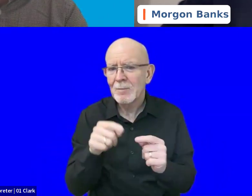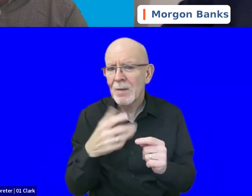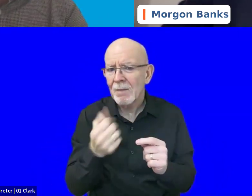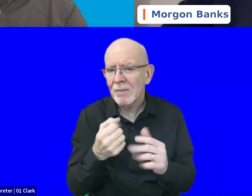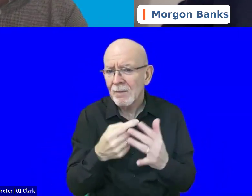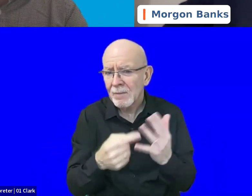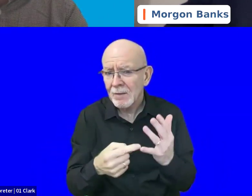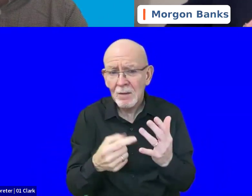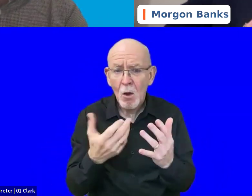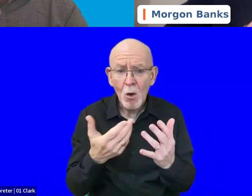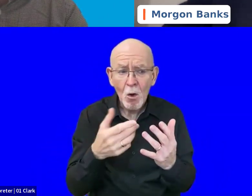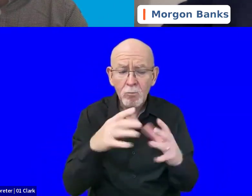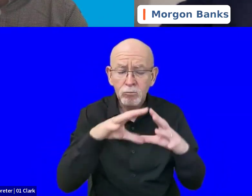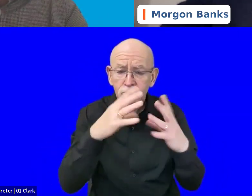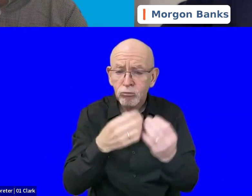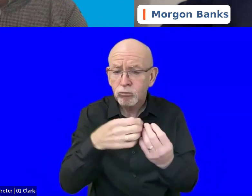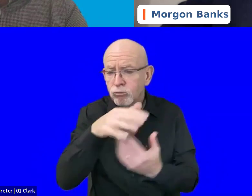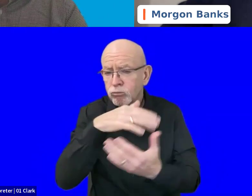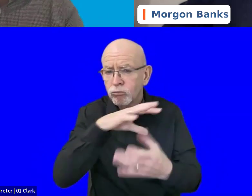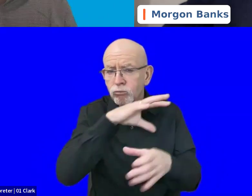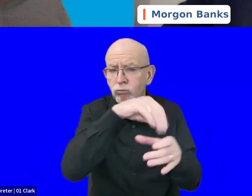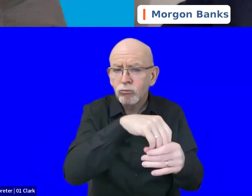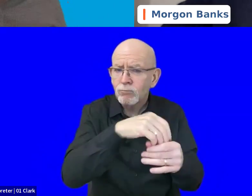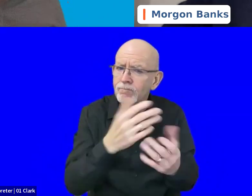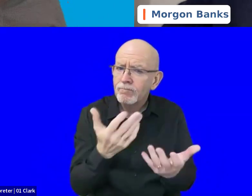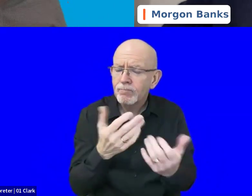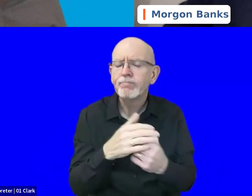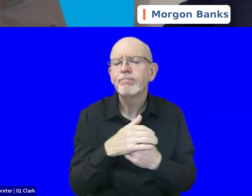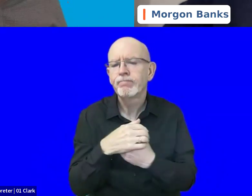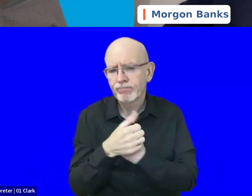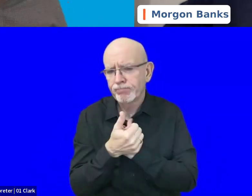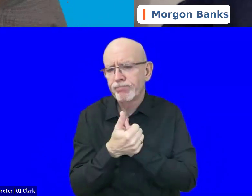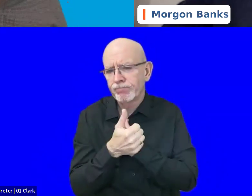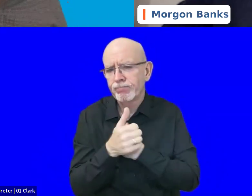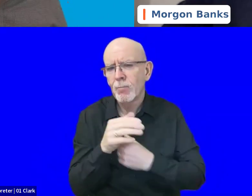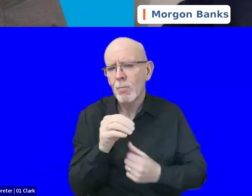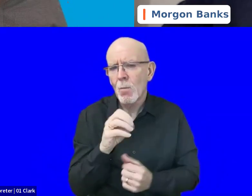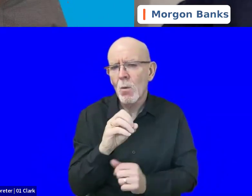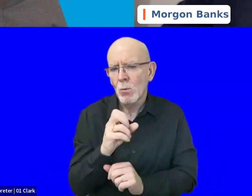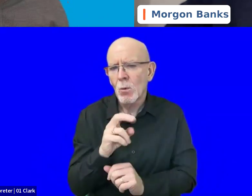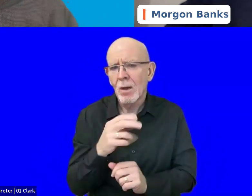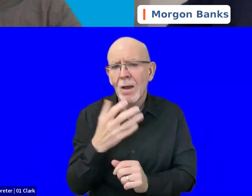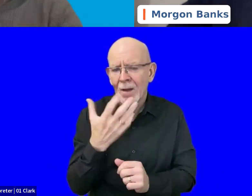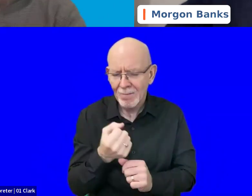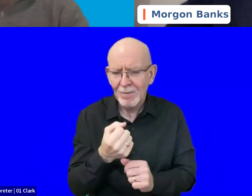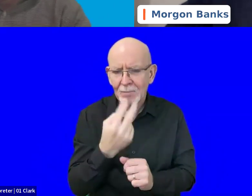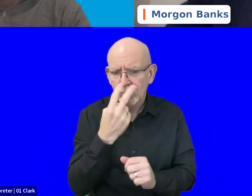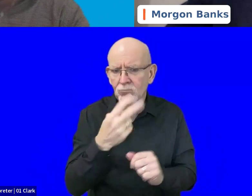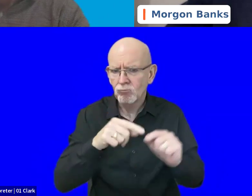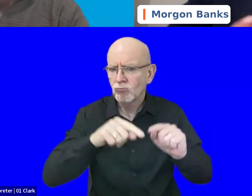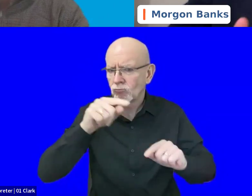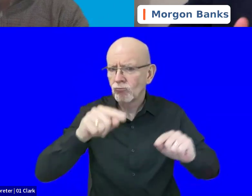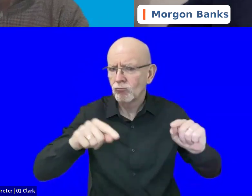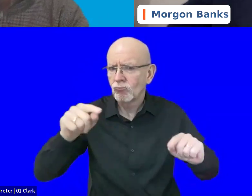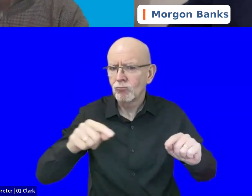Yes. So there was lots of variations between the different studies. Some of them used the Washington